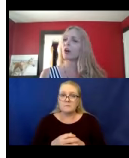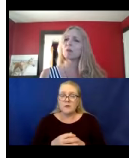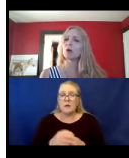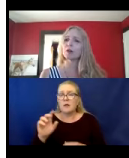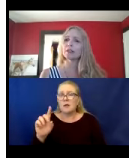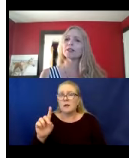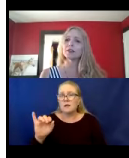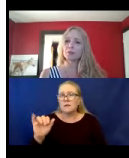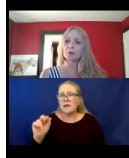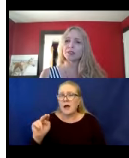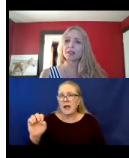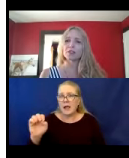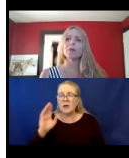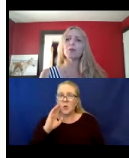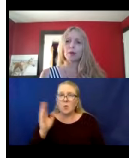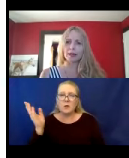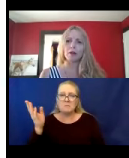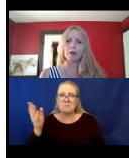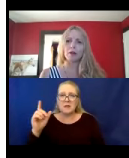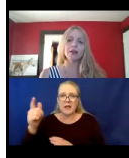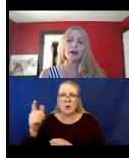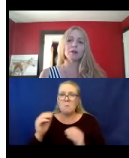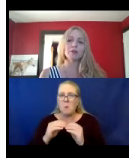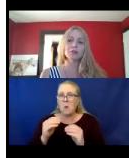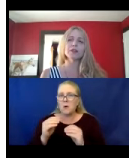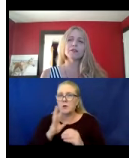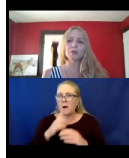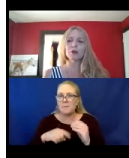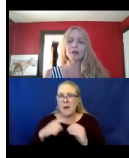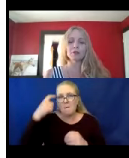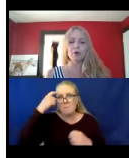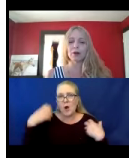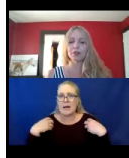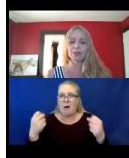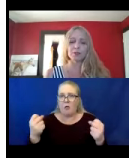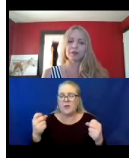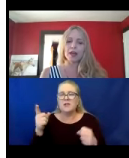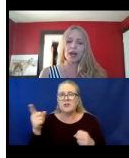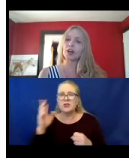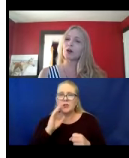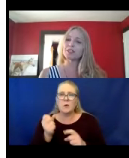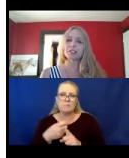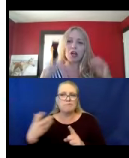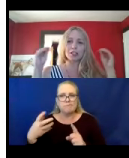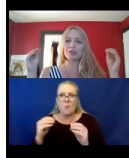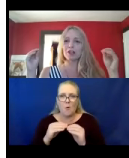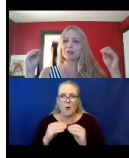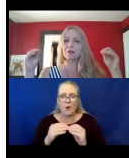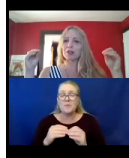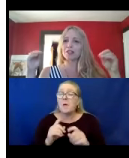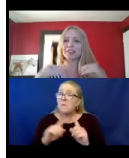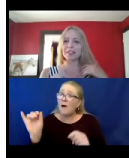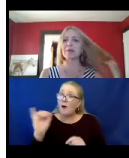going to talk more later in this presentation about brain health. So she'll give you some more info about this. And I always say, talk to your